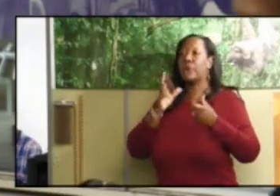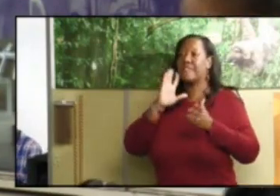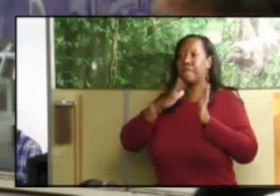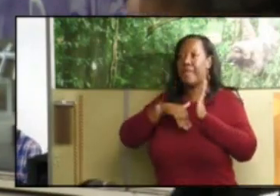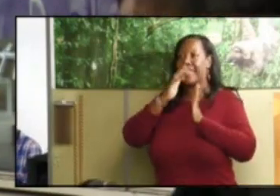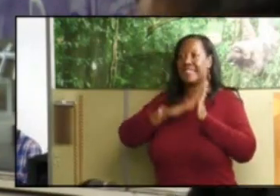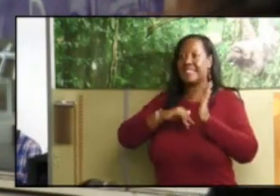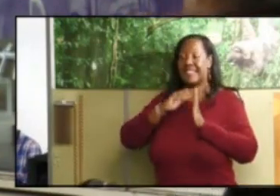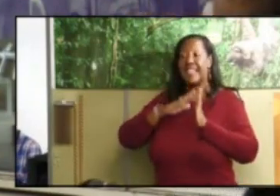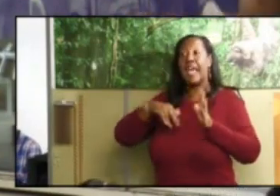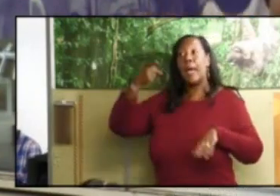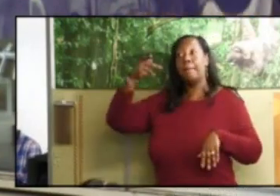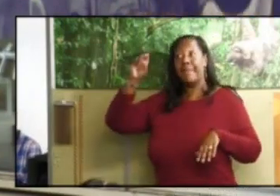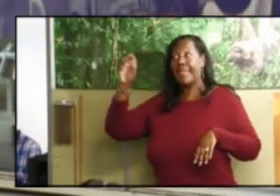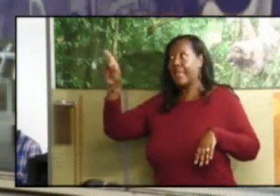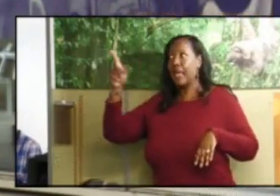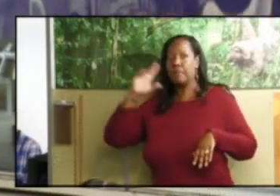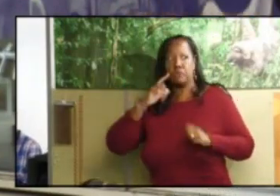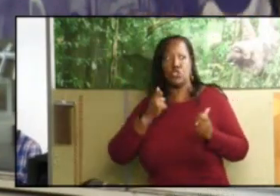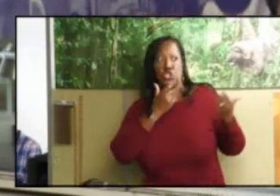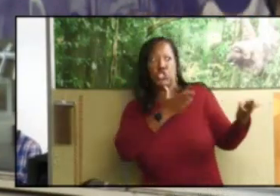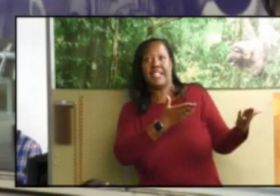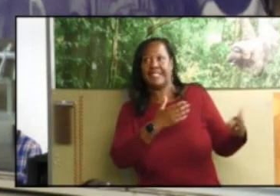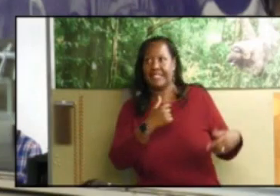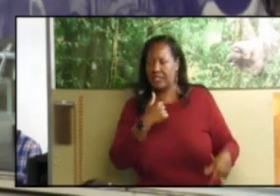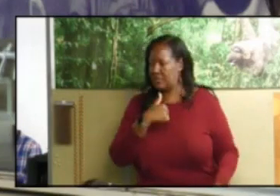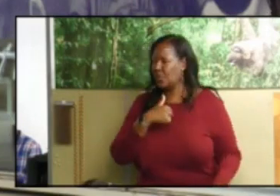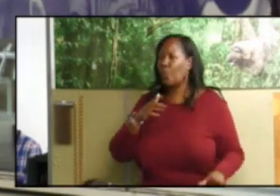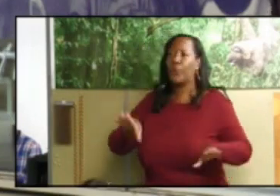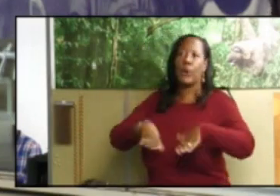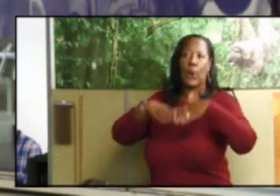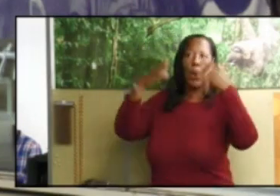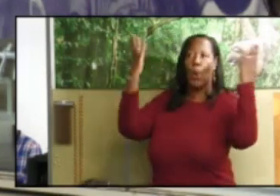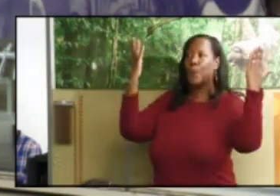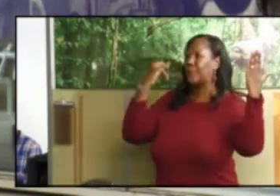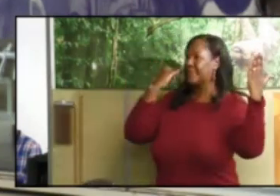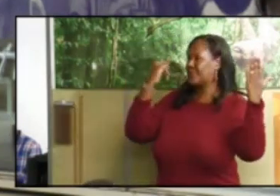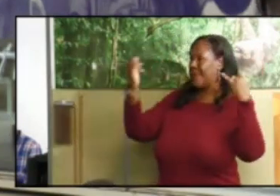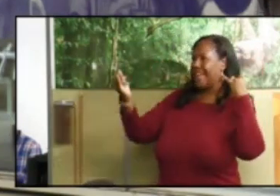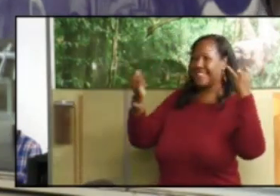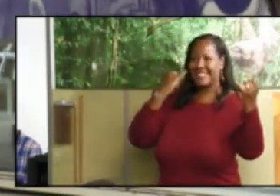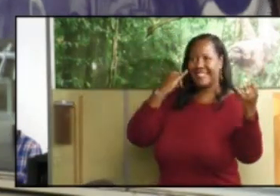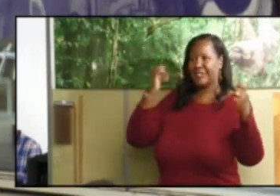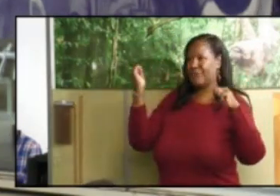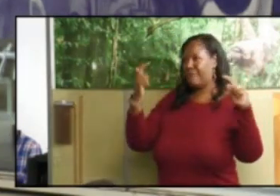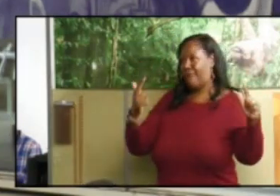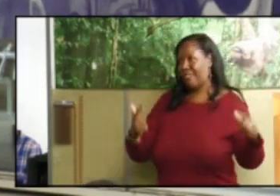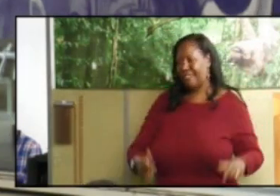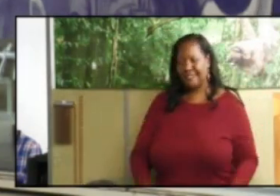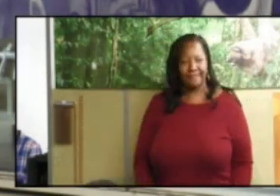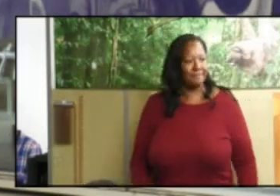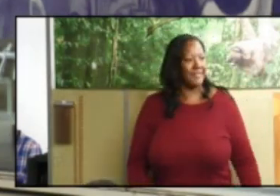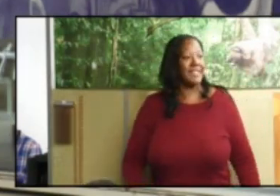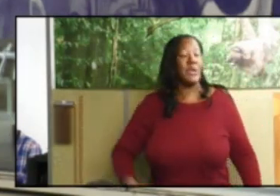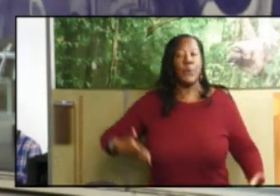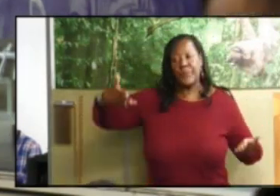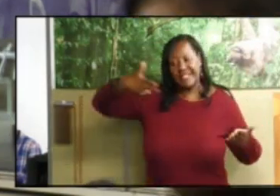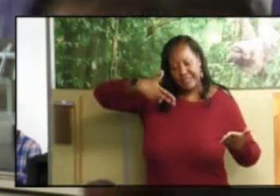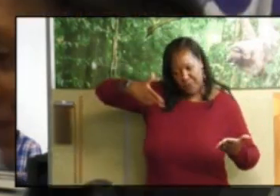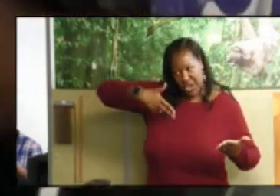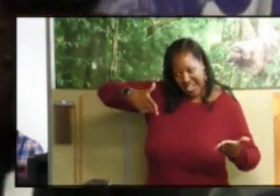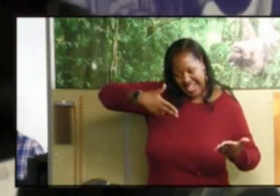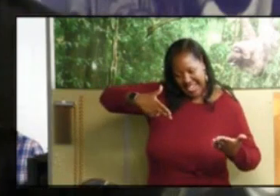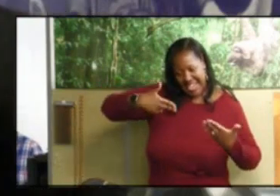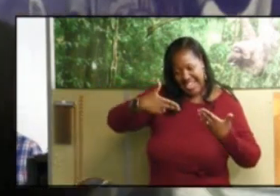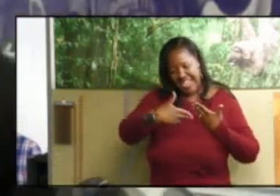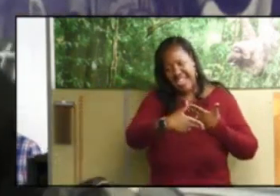managers. So open to ideas from everyone on the team. It was sprayed onto aluminum sheeting by